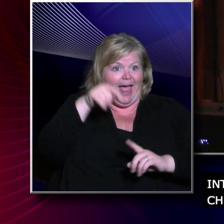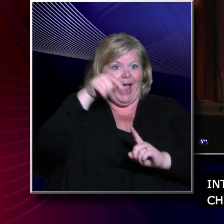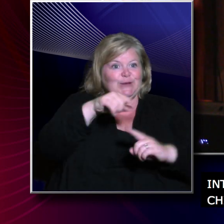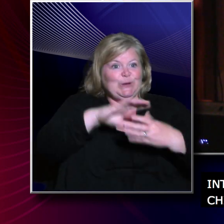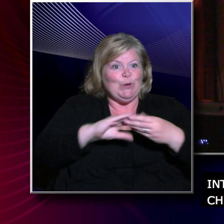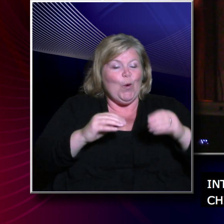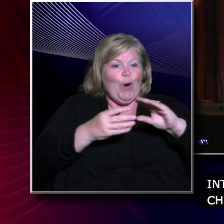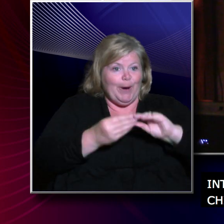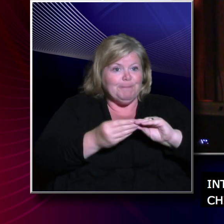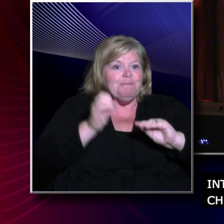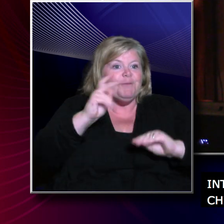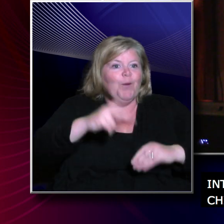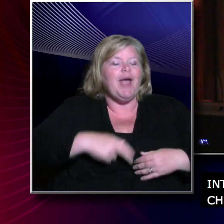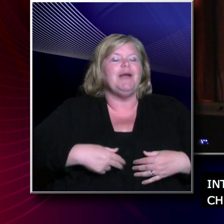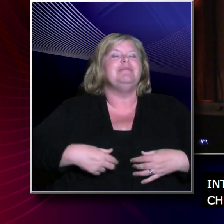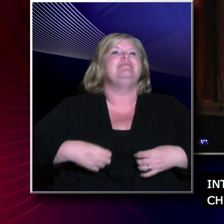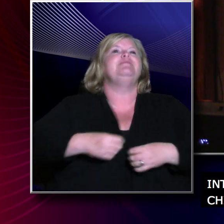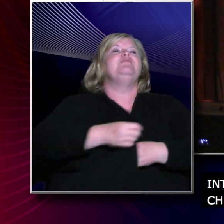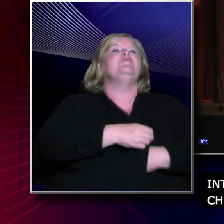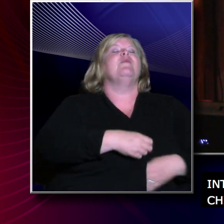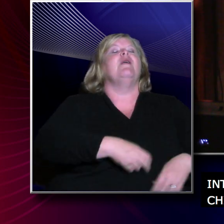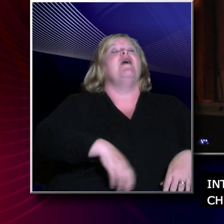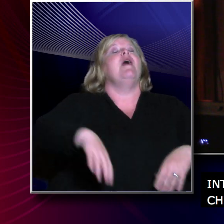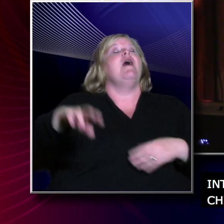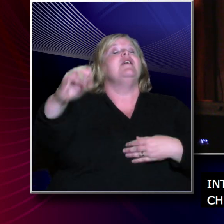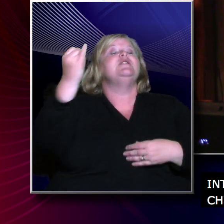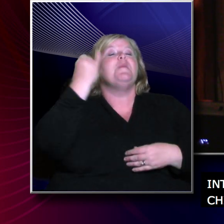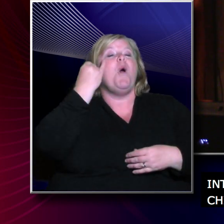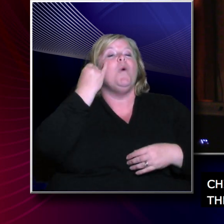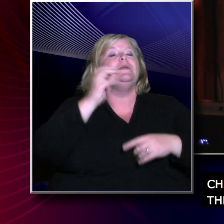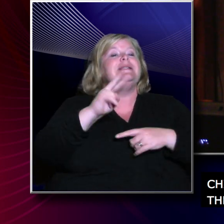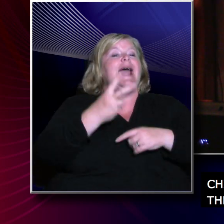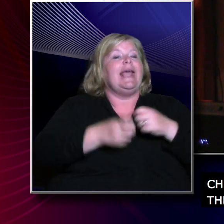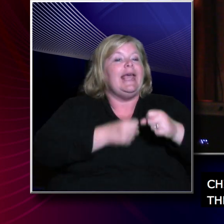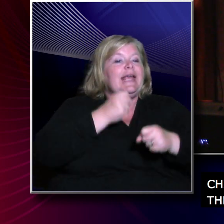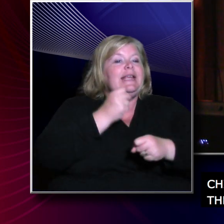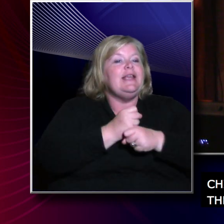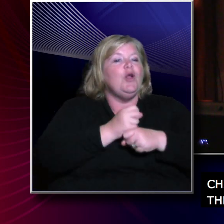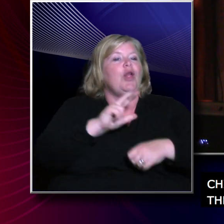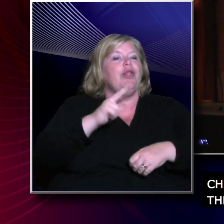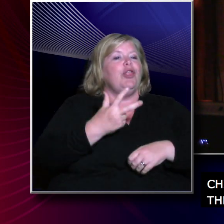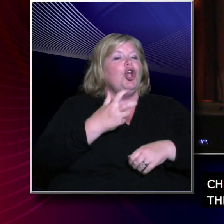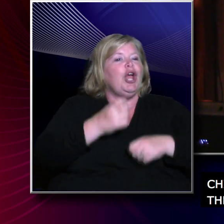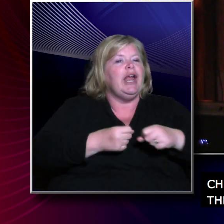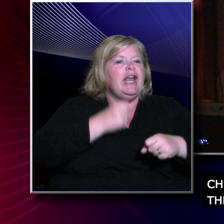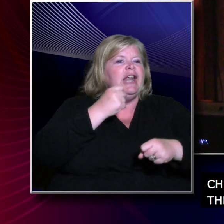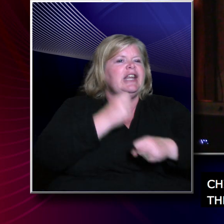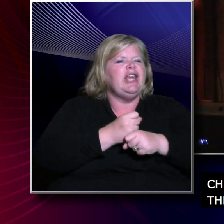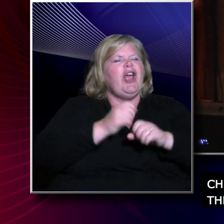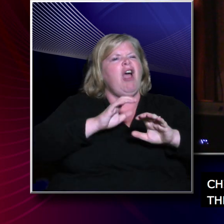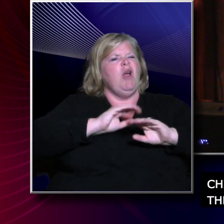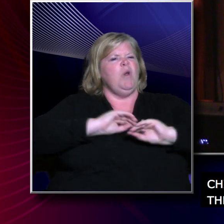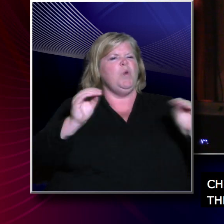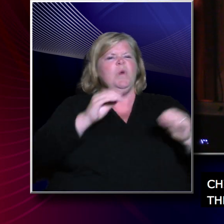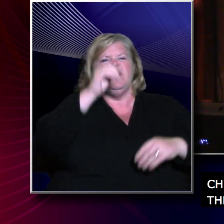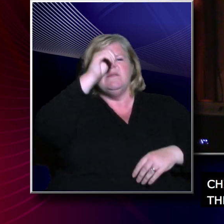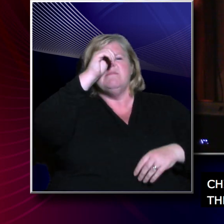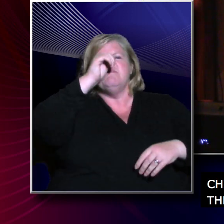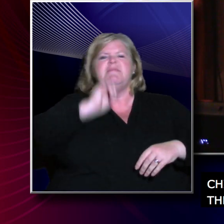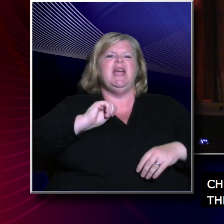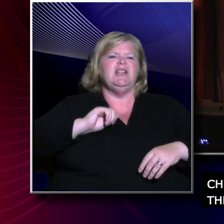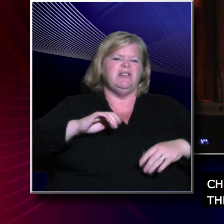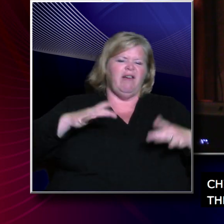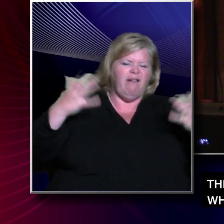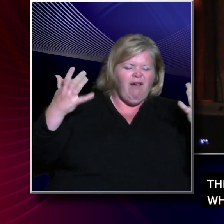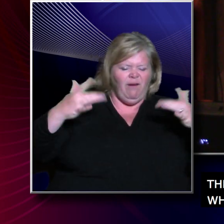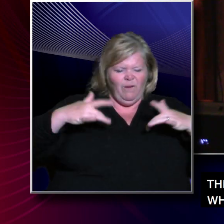What if in the second year and the third year we got impatient and we wanted to know, what's up? What's